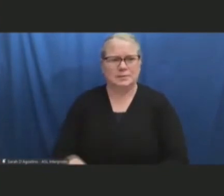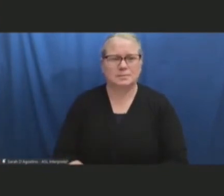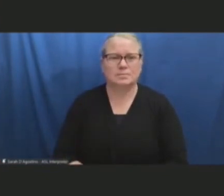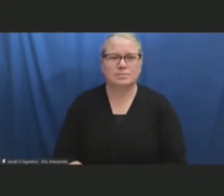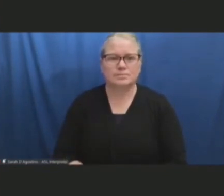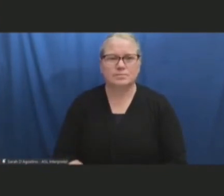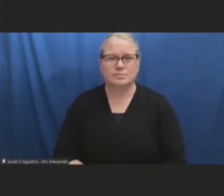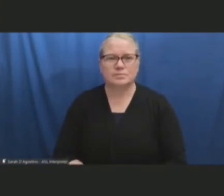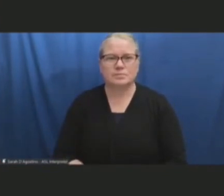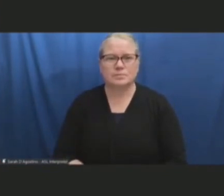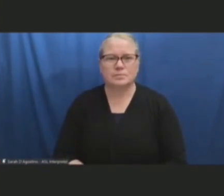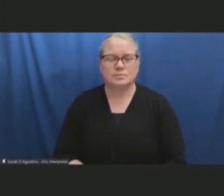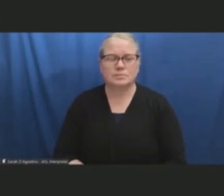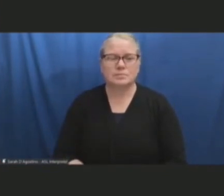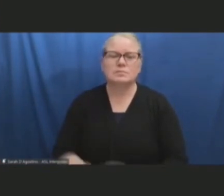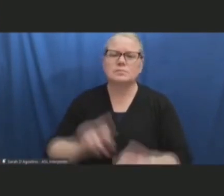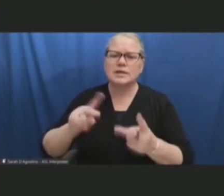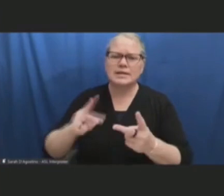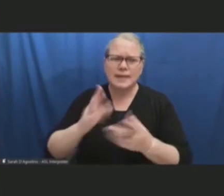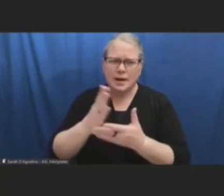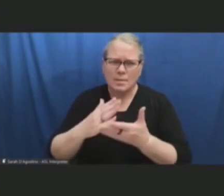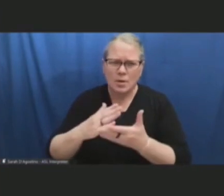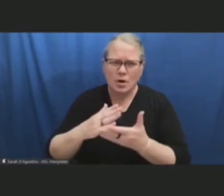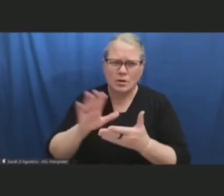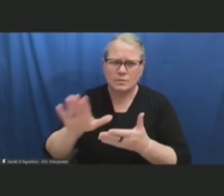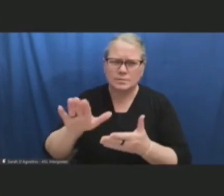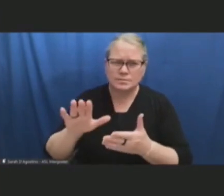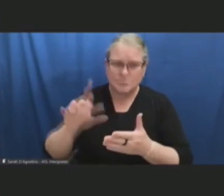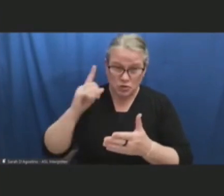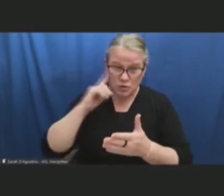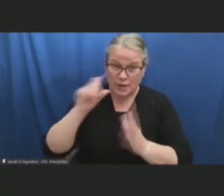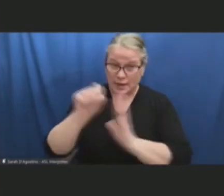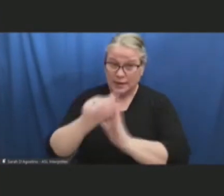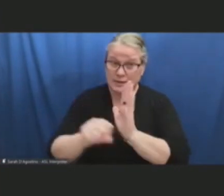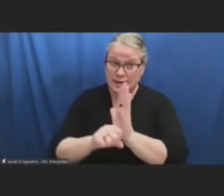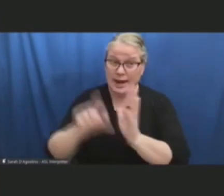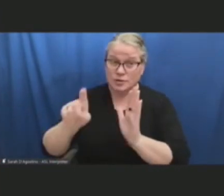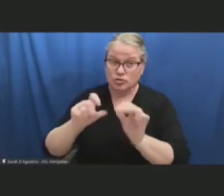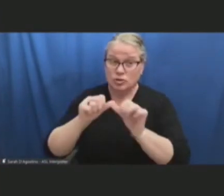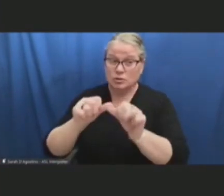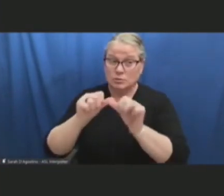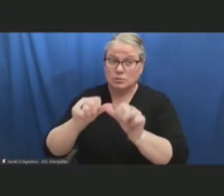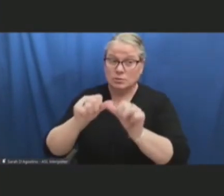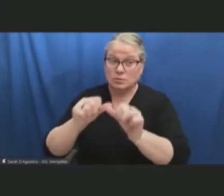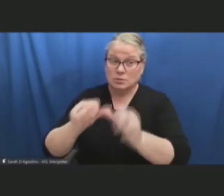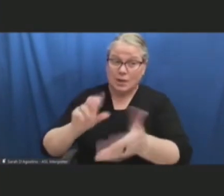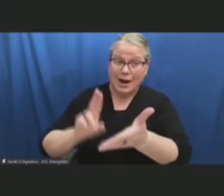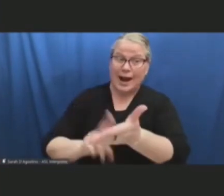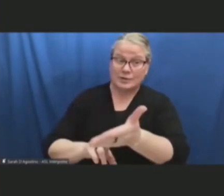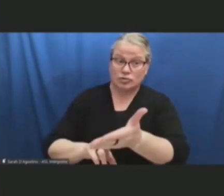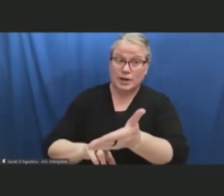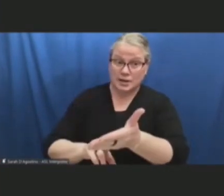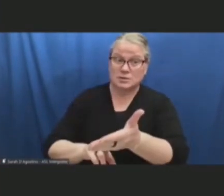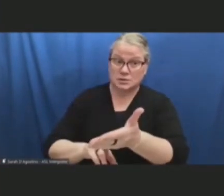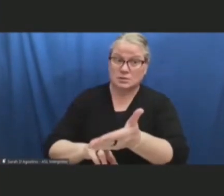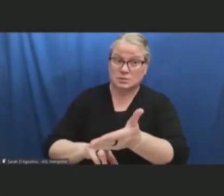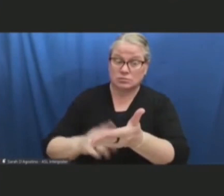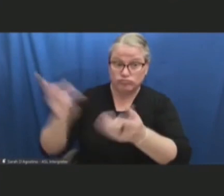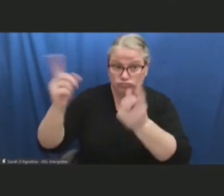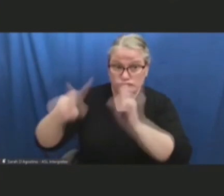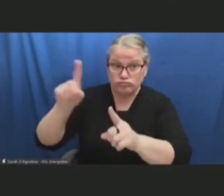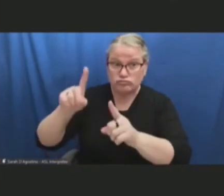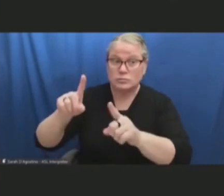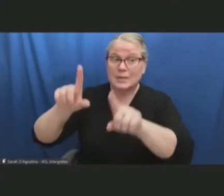Sorry, just on the second part there, do you think that the state needs to maintain contracts with testing partners in order to have